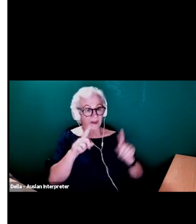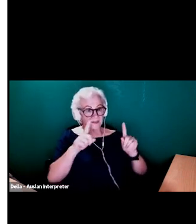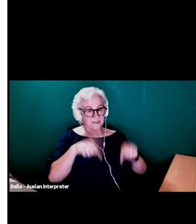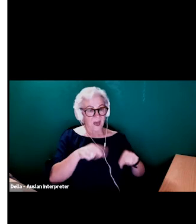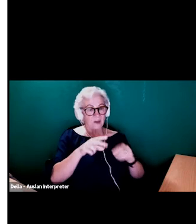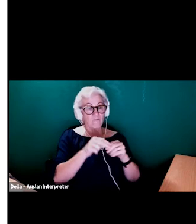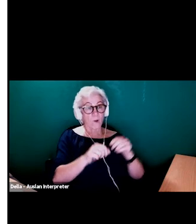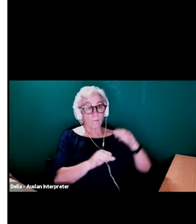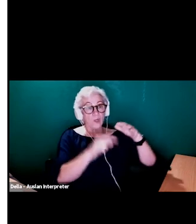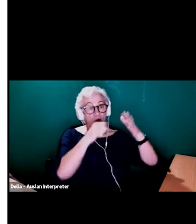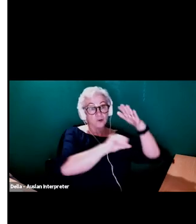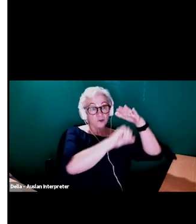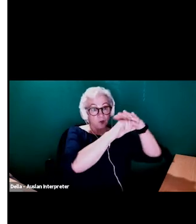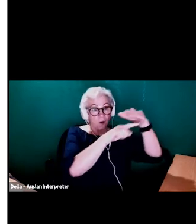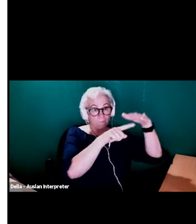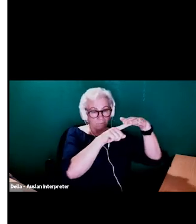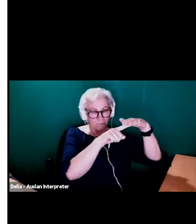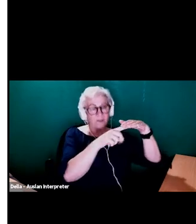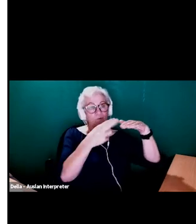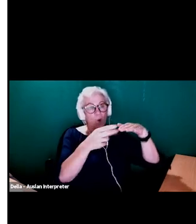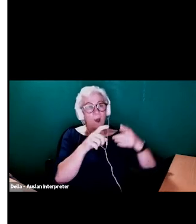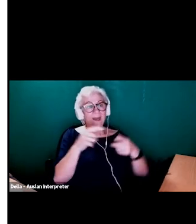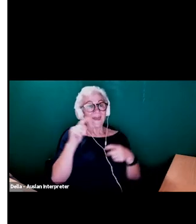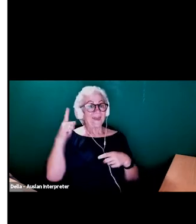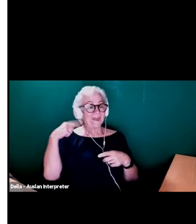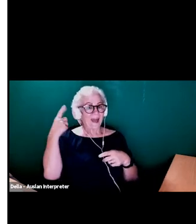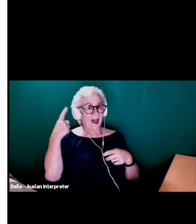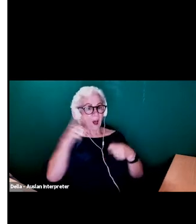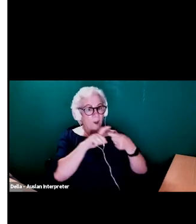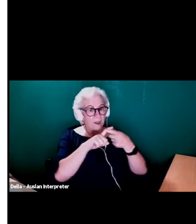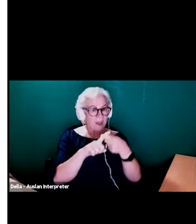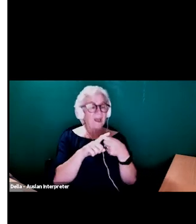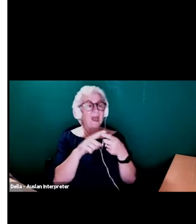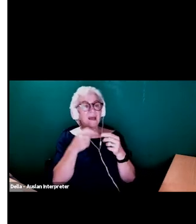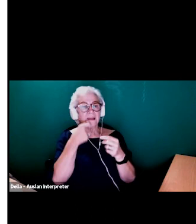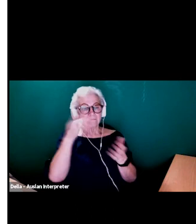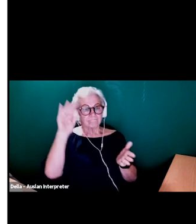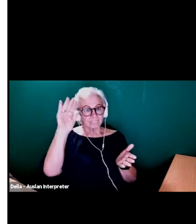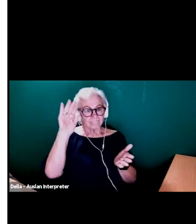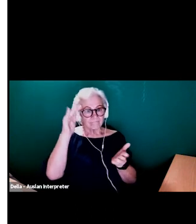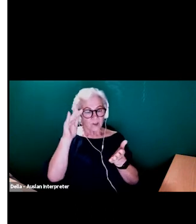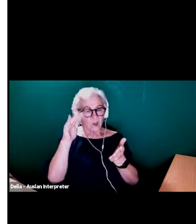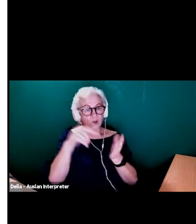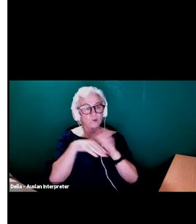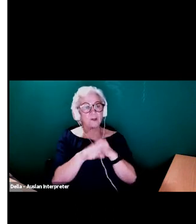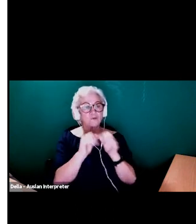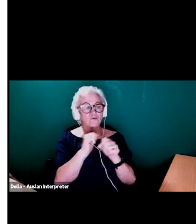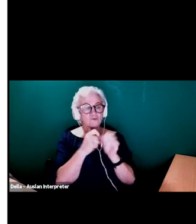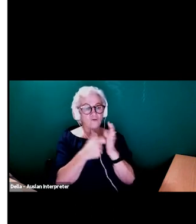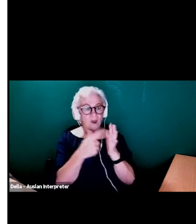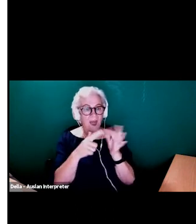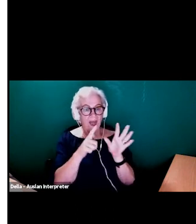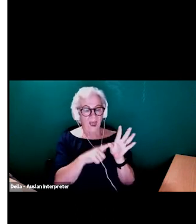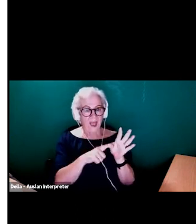bottom, these are sustained use in yellow, moderate decreasing to low use in grey,